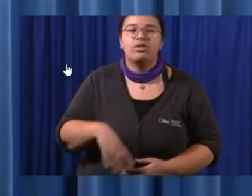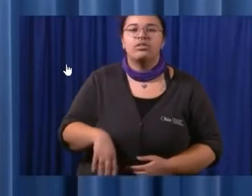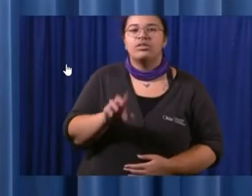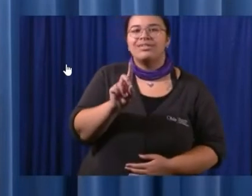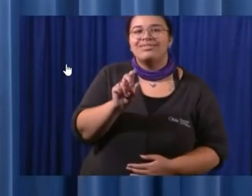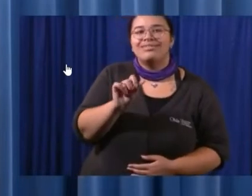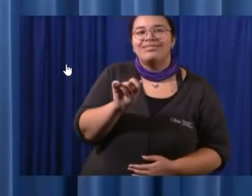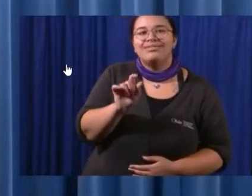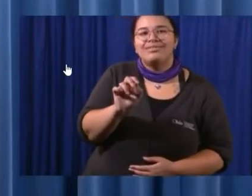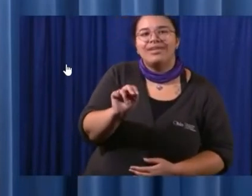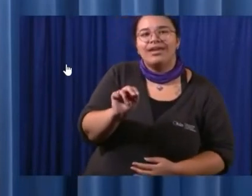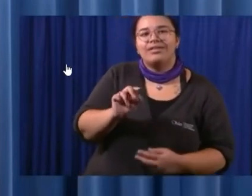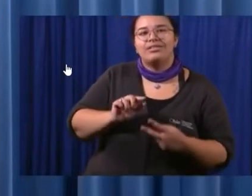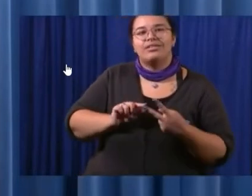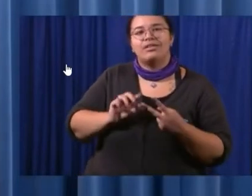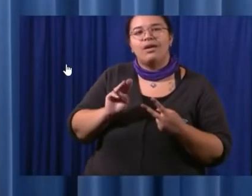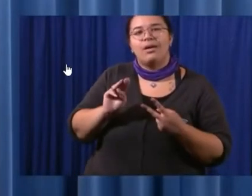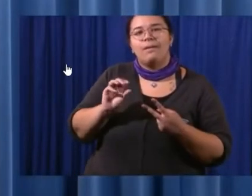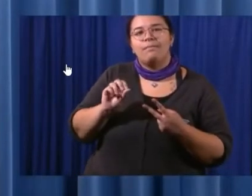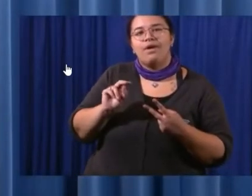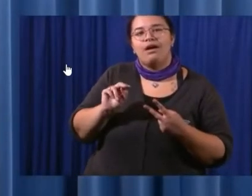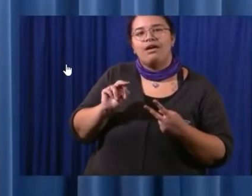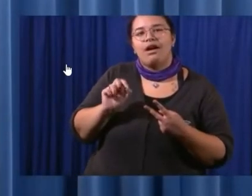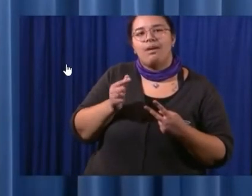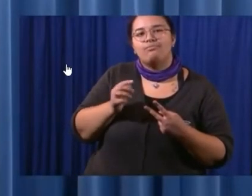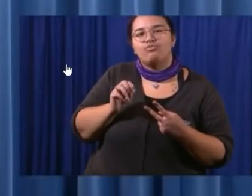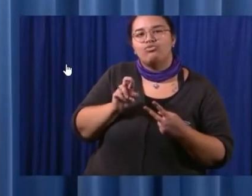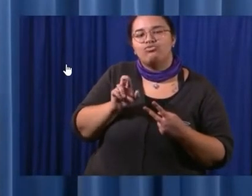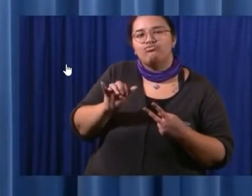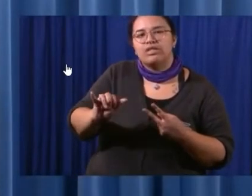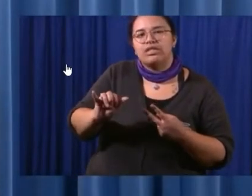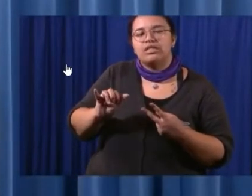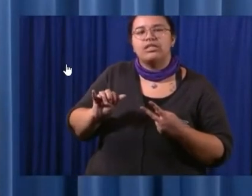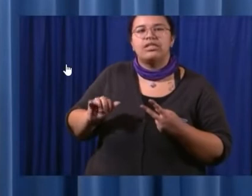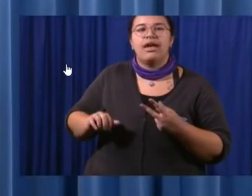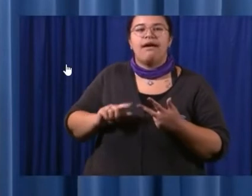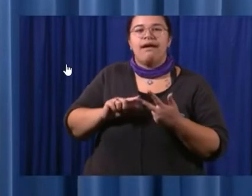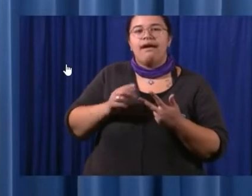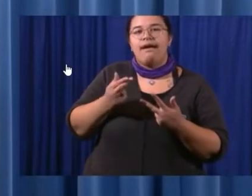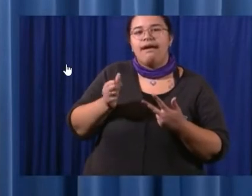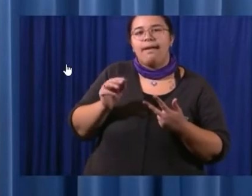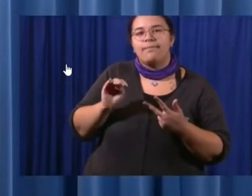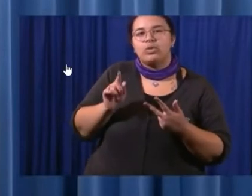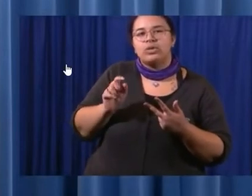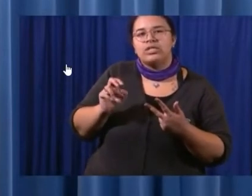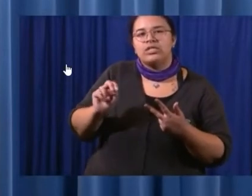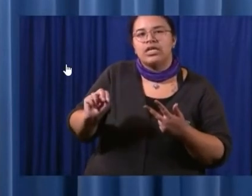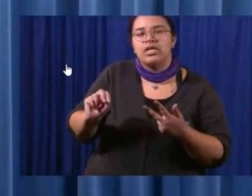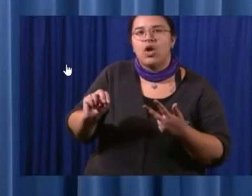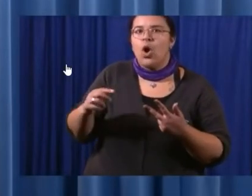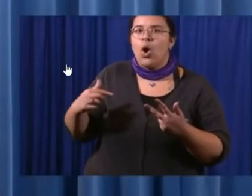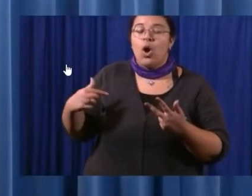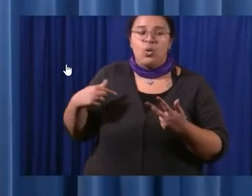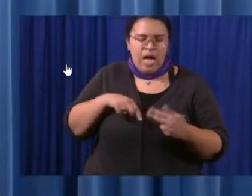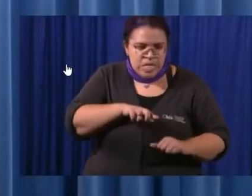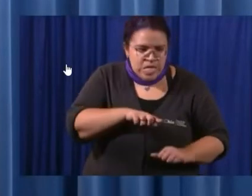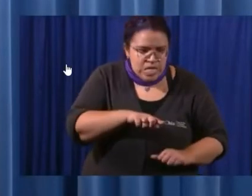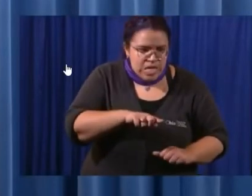County, help in regard to more testing. I talk with Mayor Ginther a